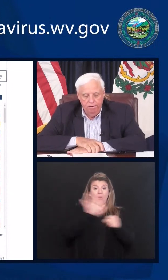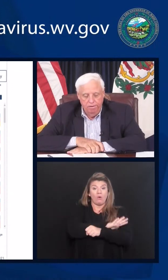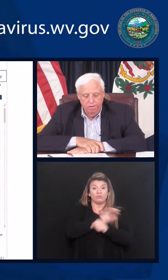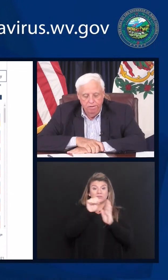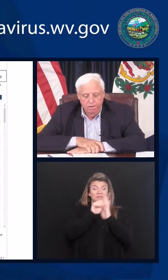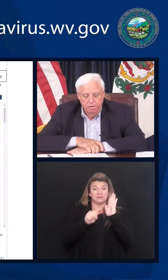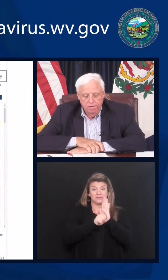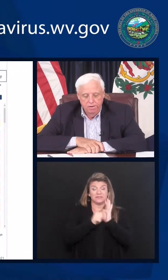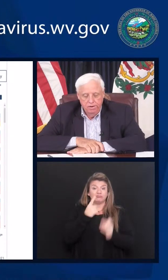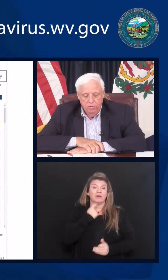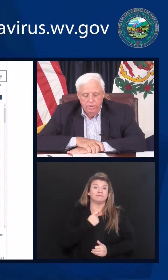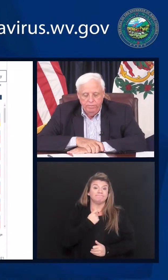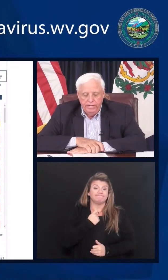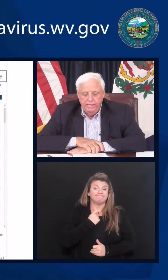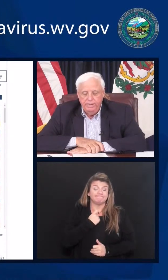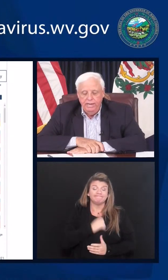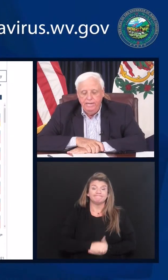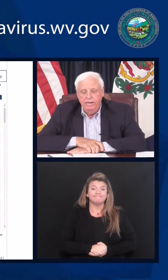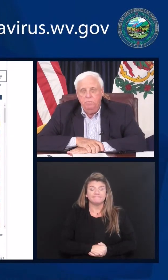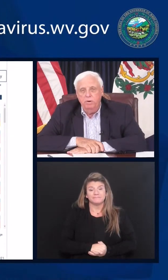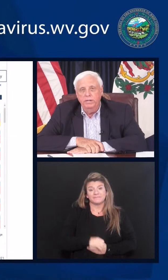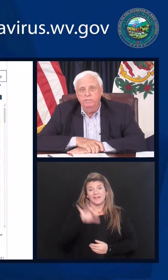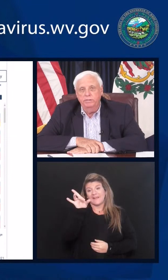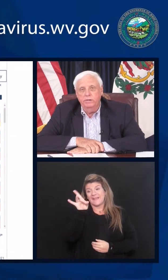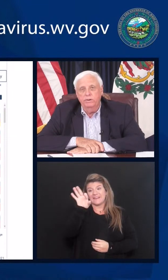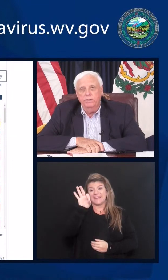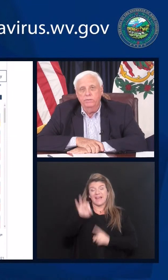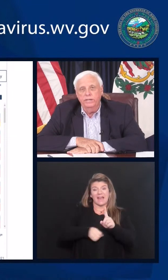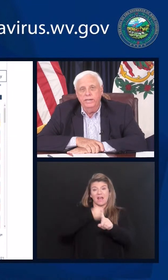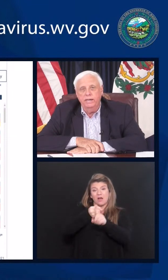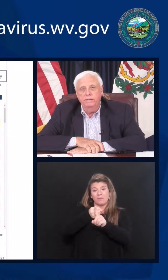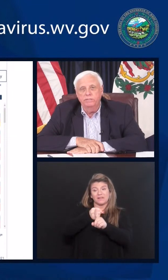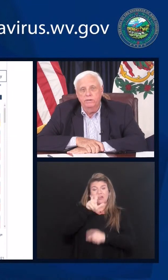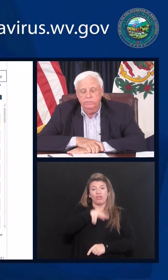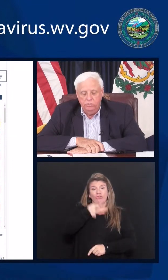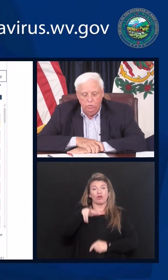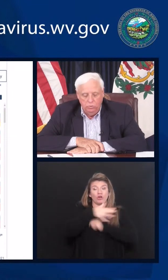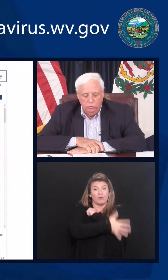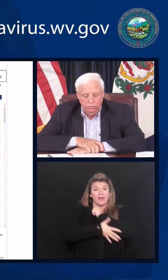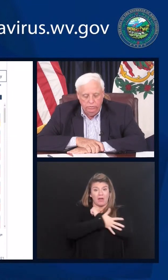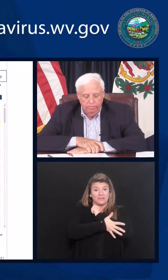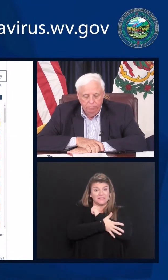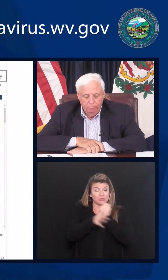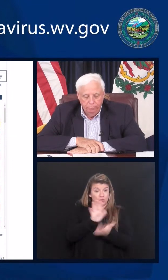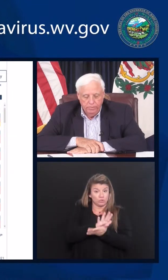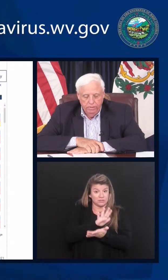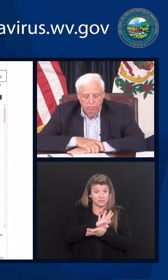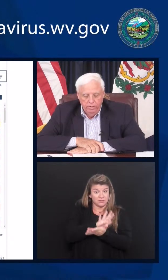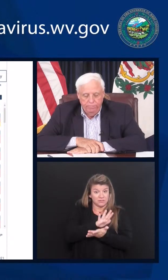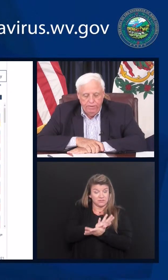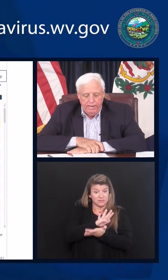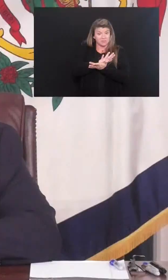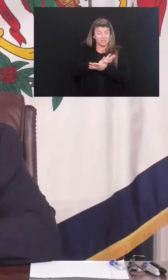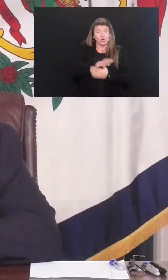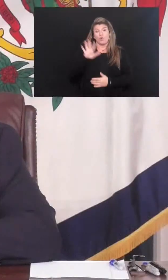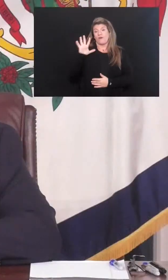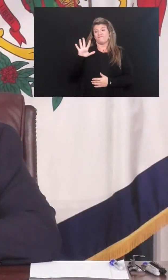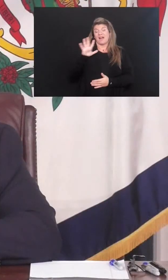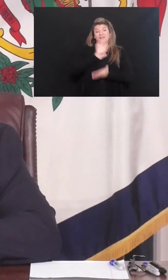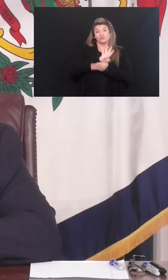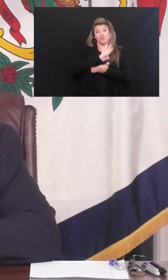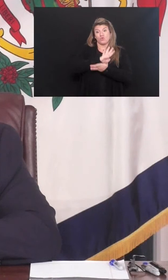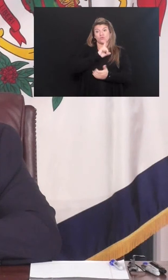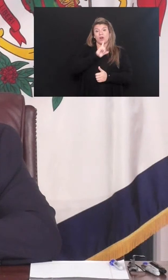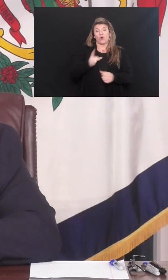red. We have 89 outbreaks in 33 counties in our schools. We have 5 schools